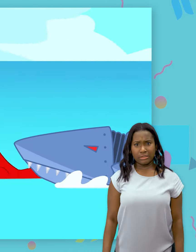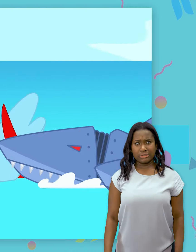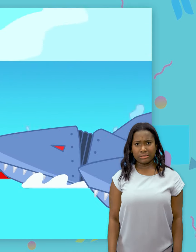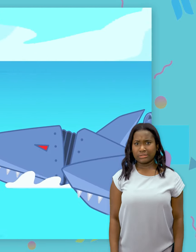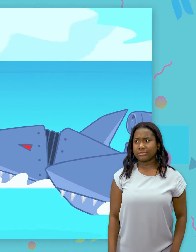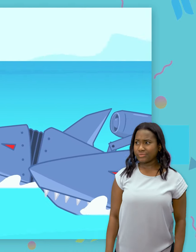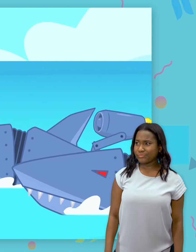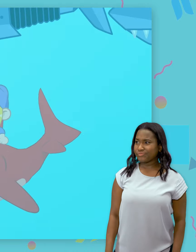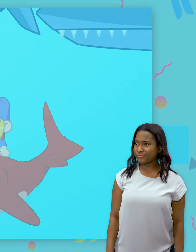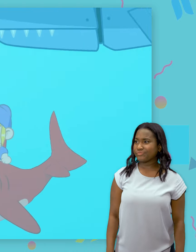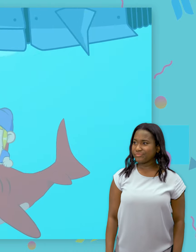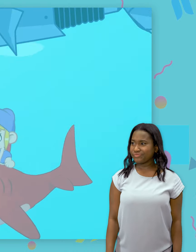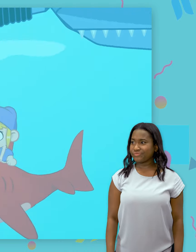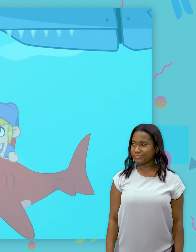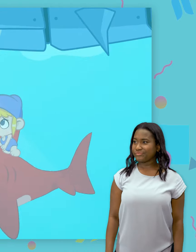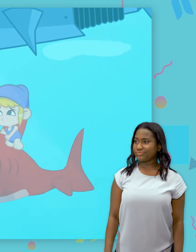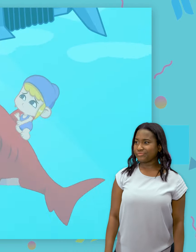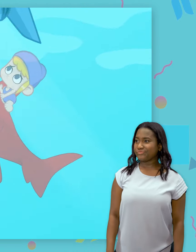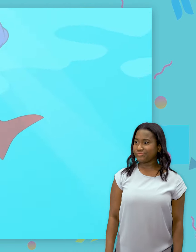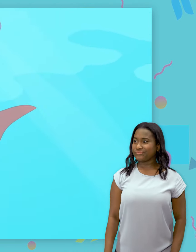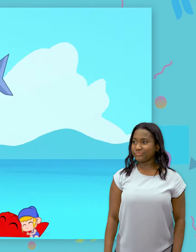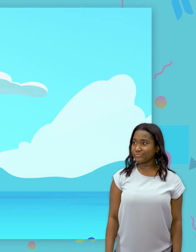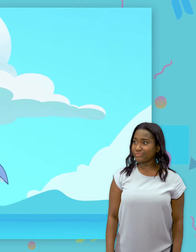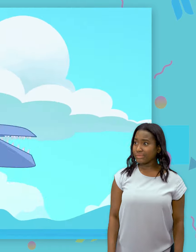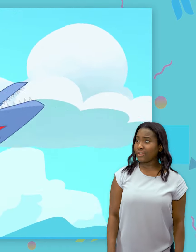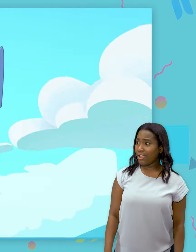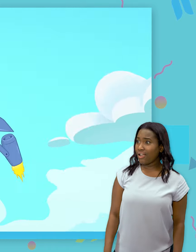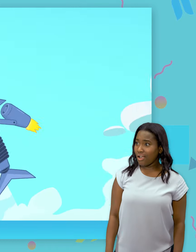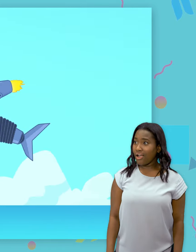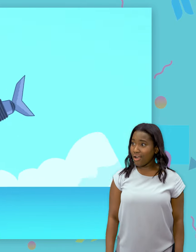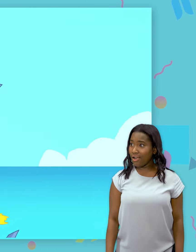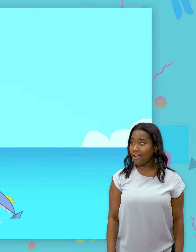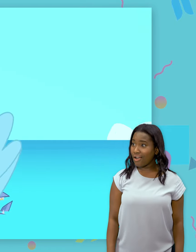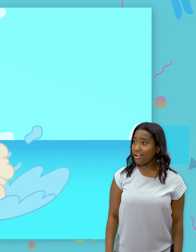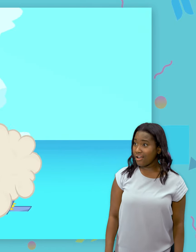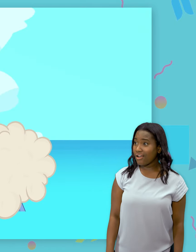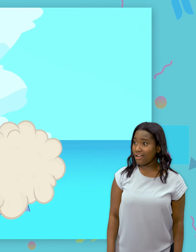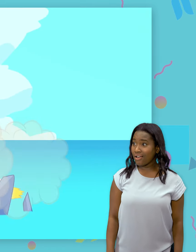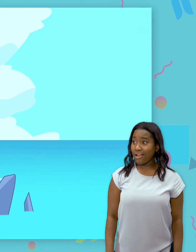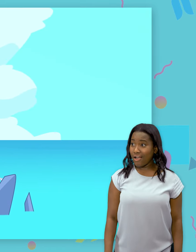Too fast!